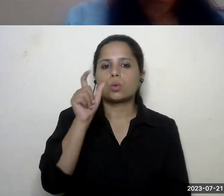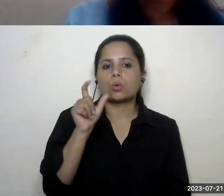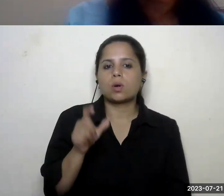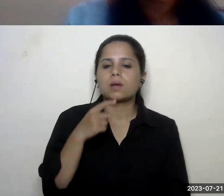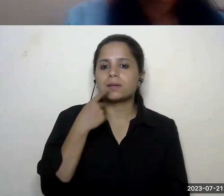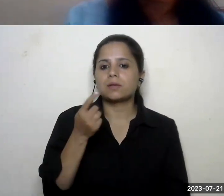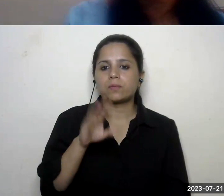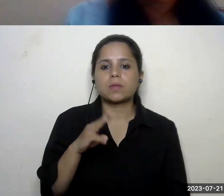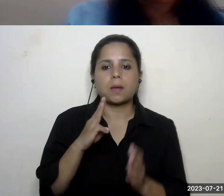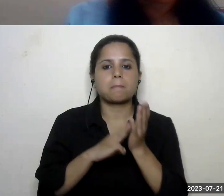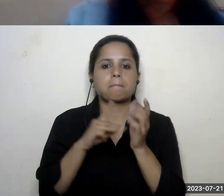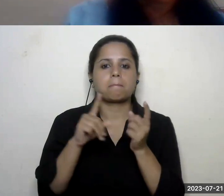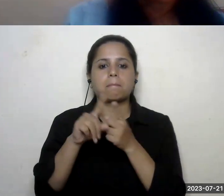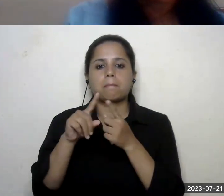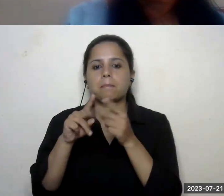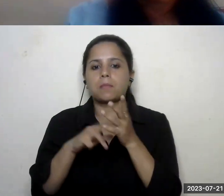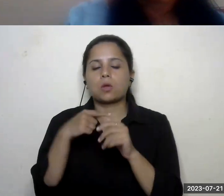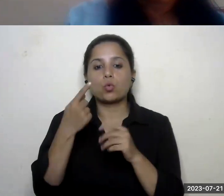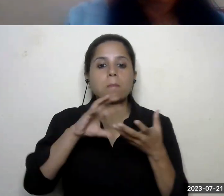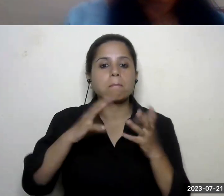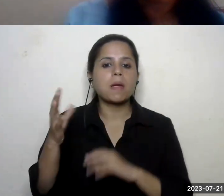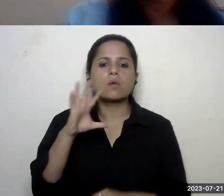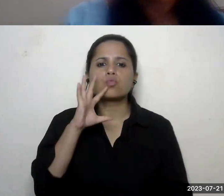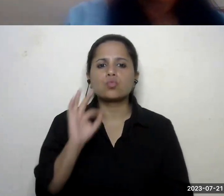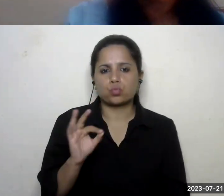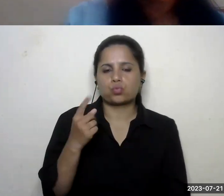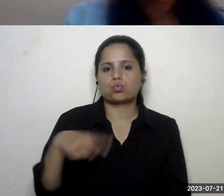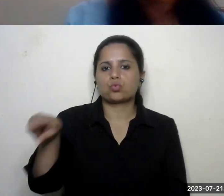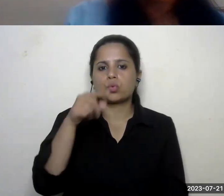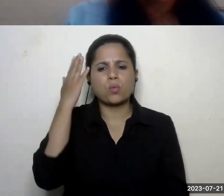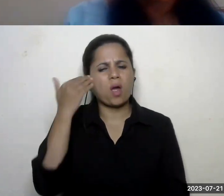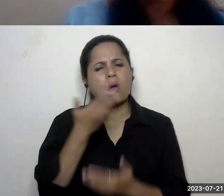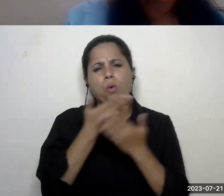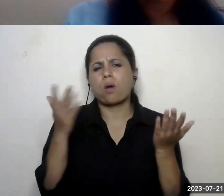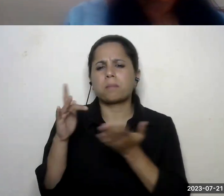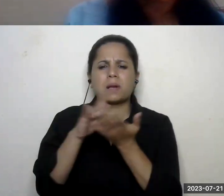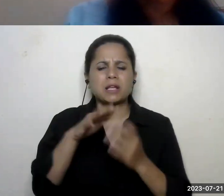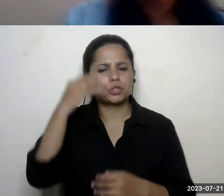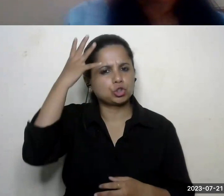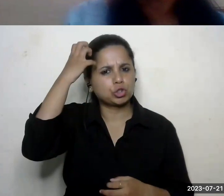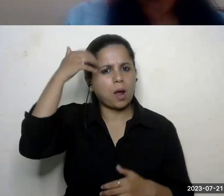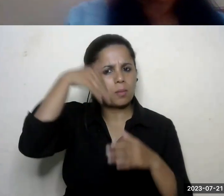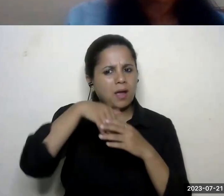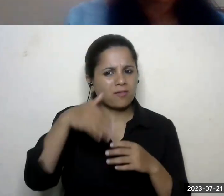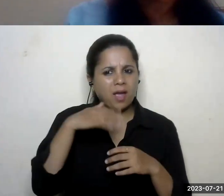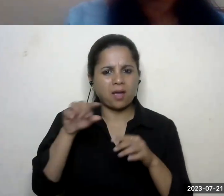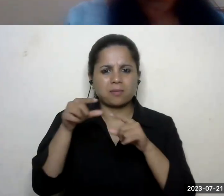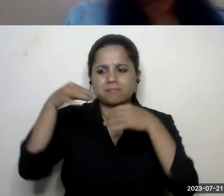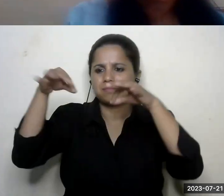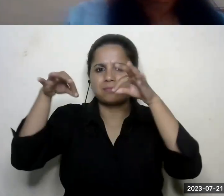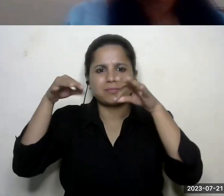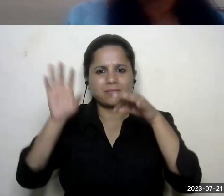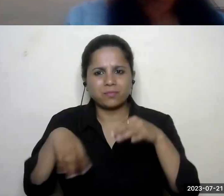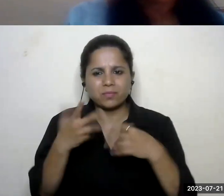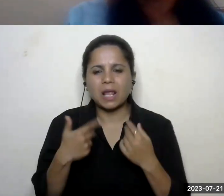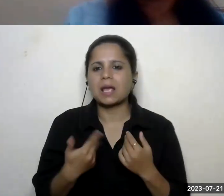is, Meena, the people who actually produce it. Because it's everywhere. It's in shampoo, we get sachets, we get chips,